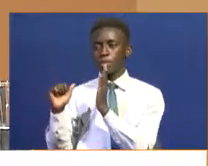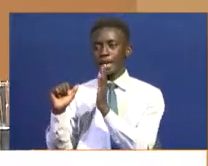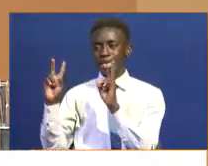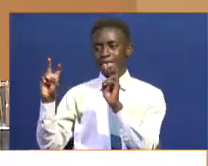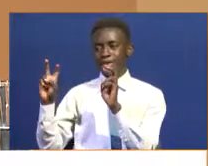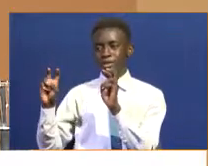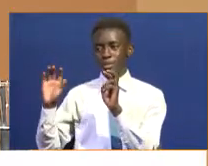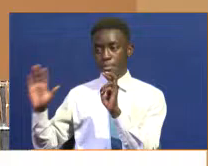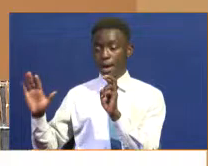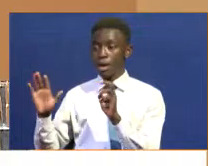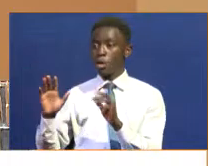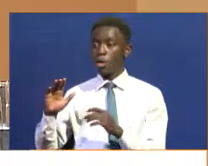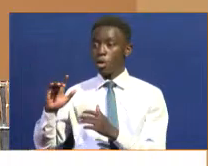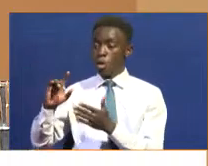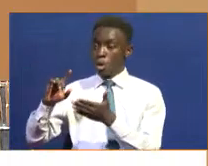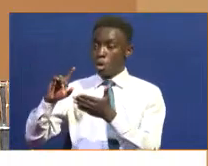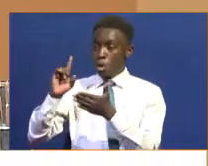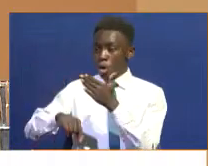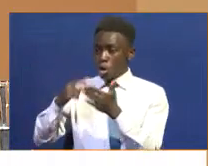the UNFCCC,